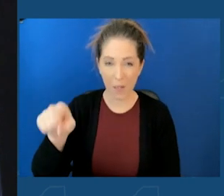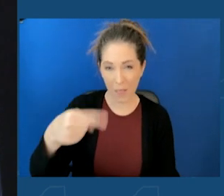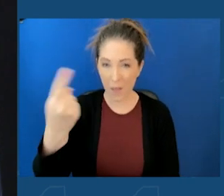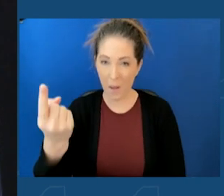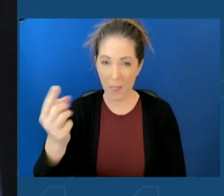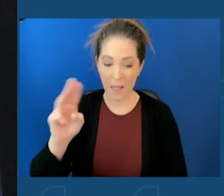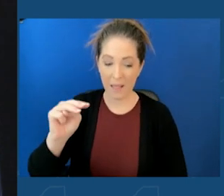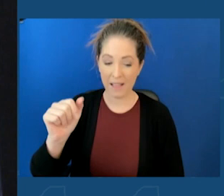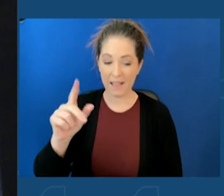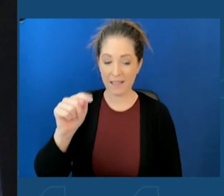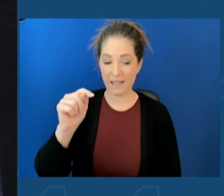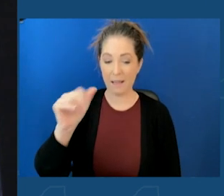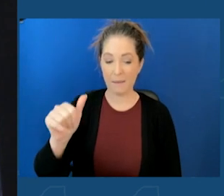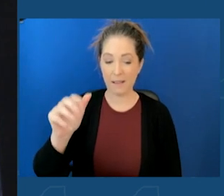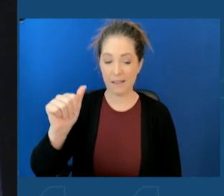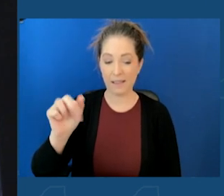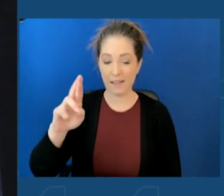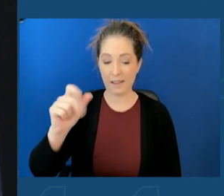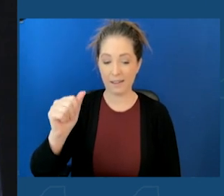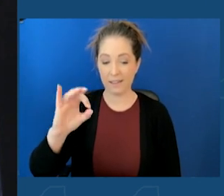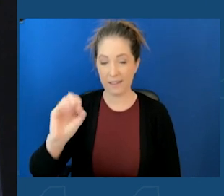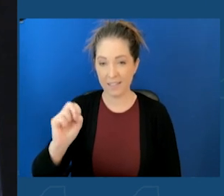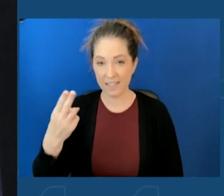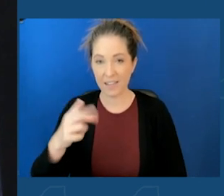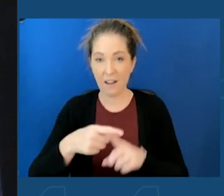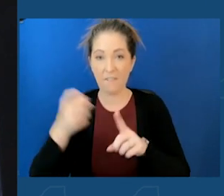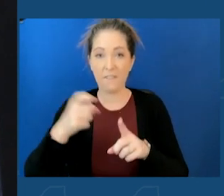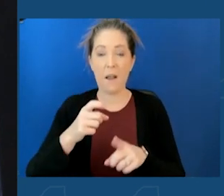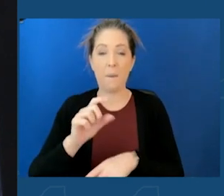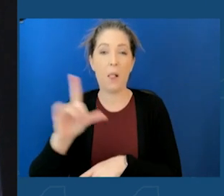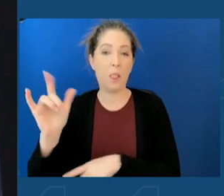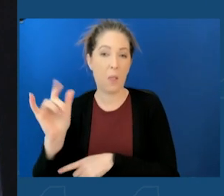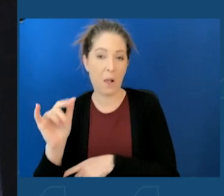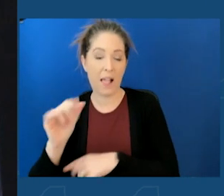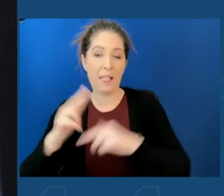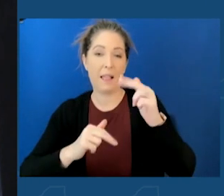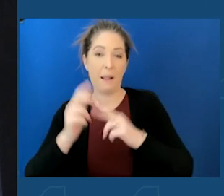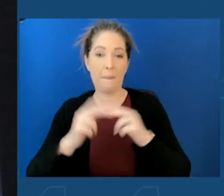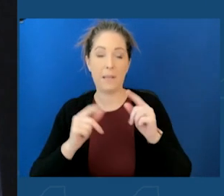the Long Island Building Trades. Matthew.